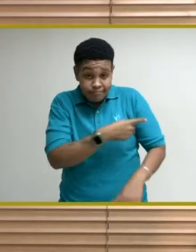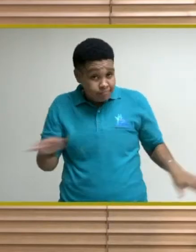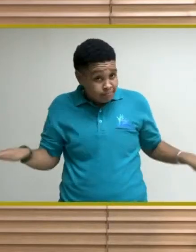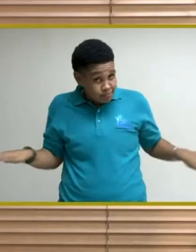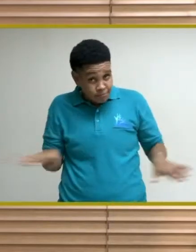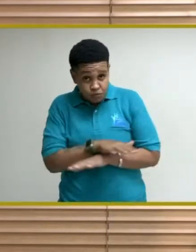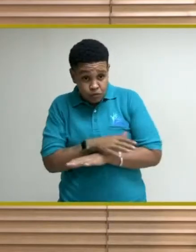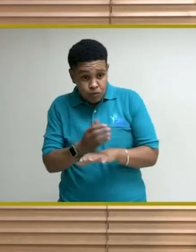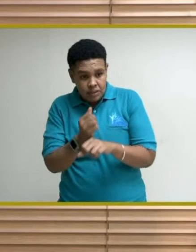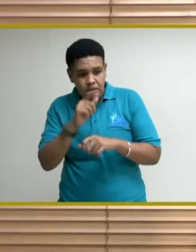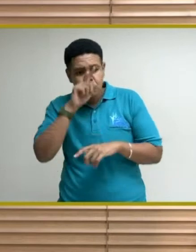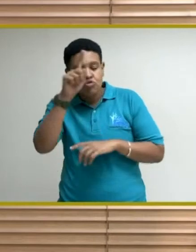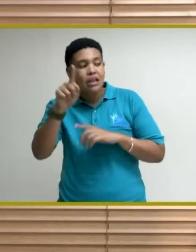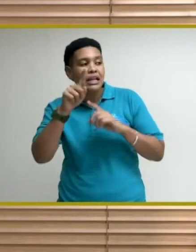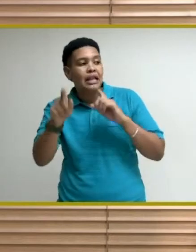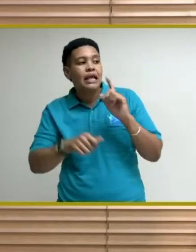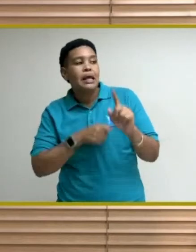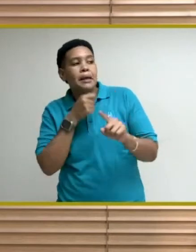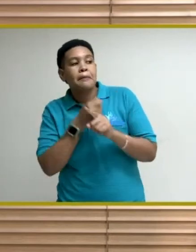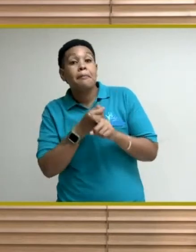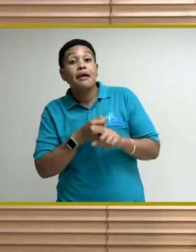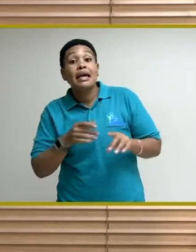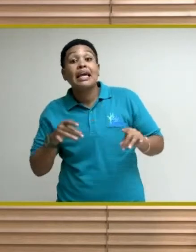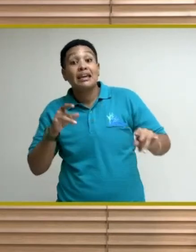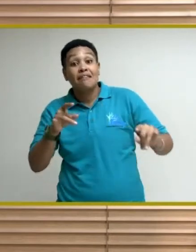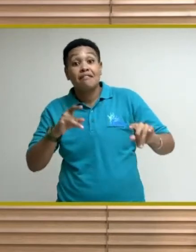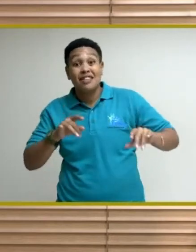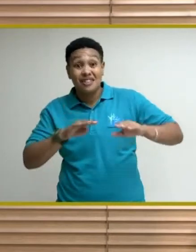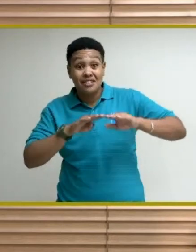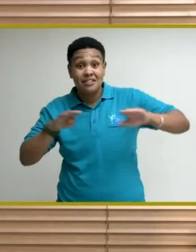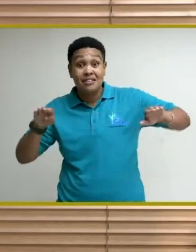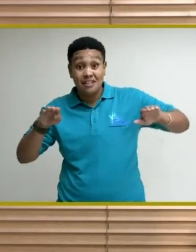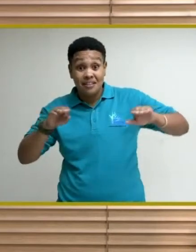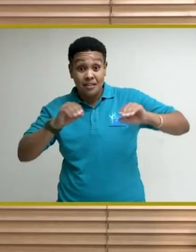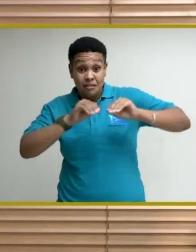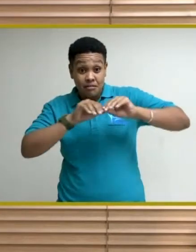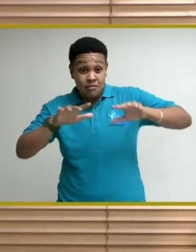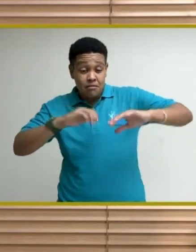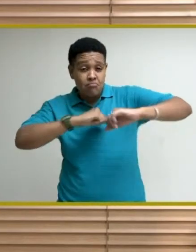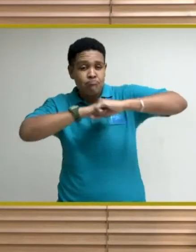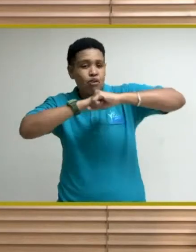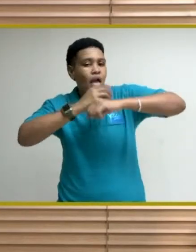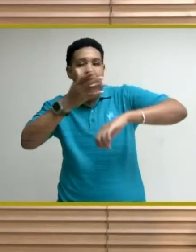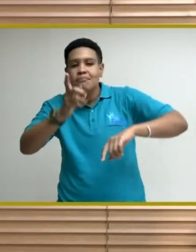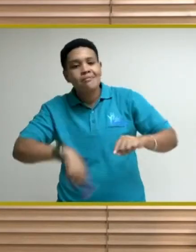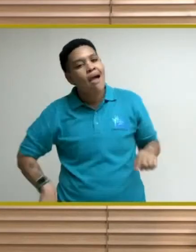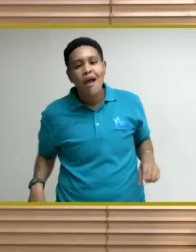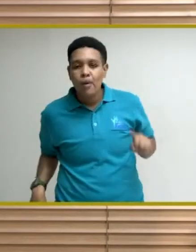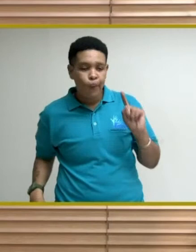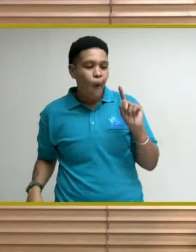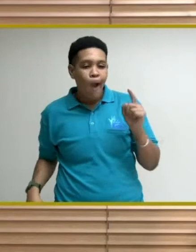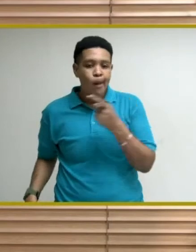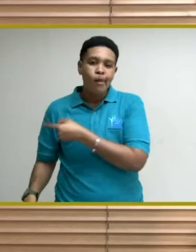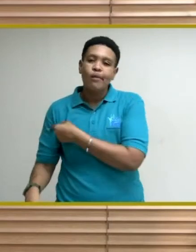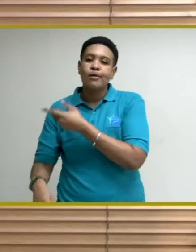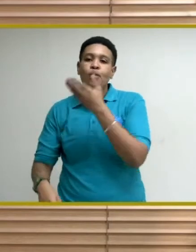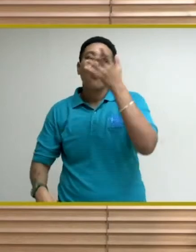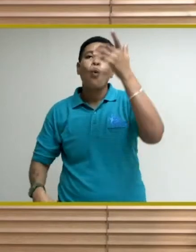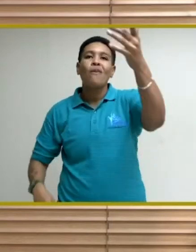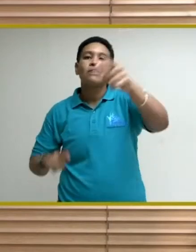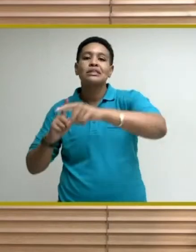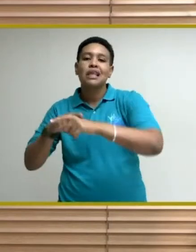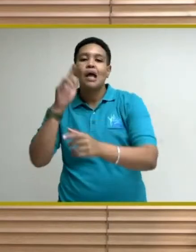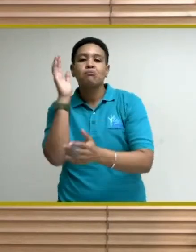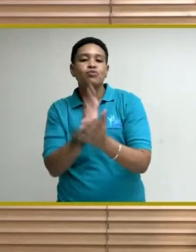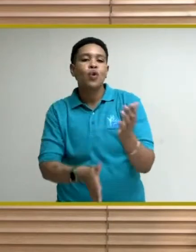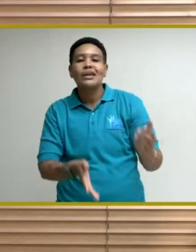the effects, the efficiency, and the protection of the first dose redundant over time. To put